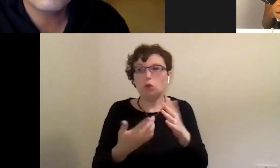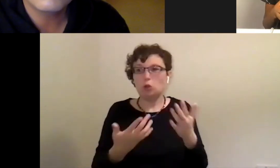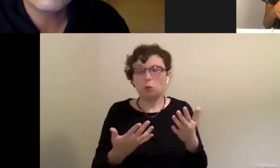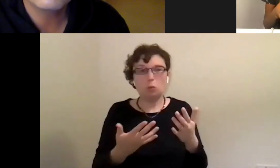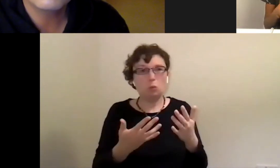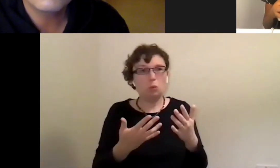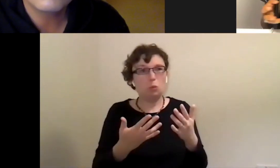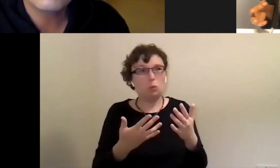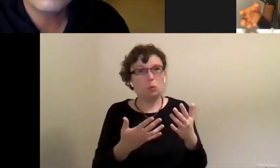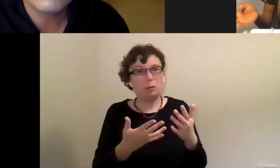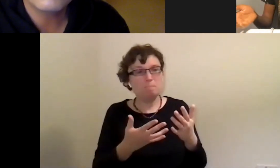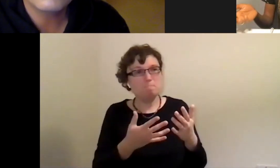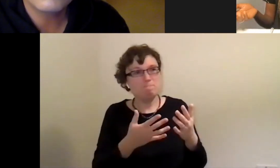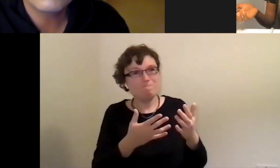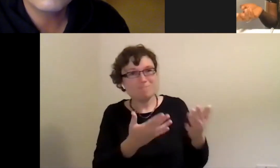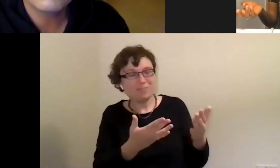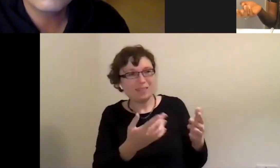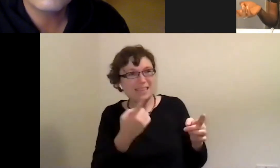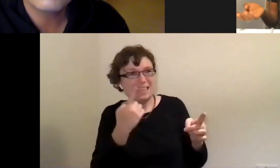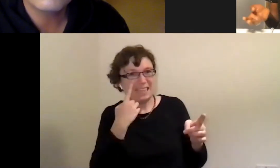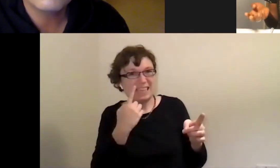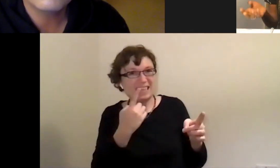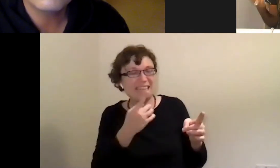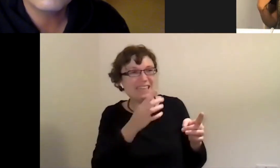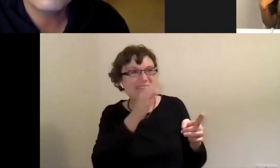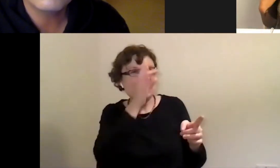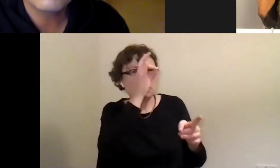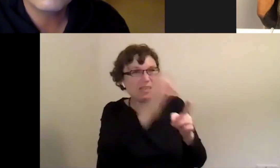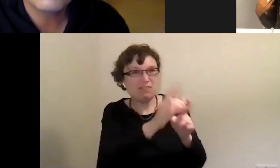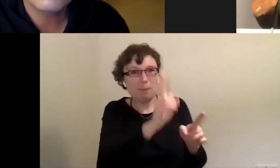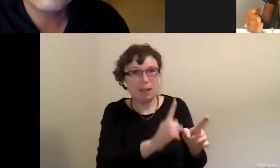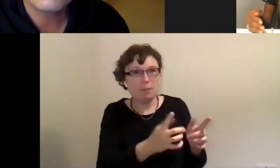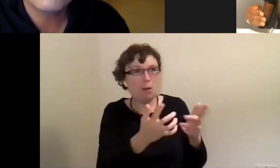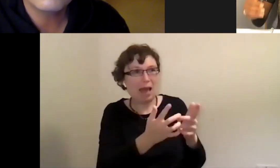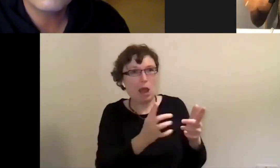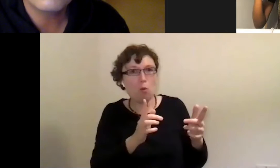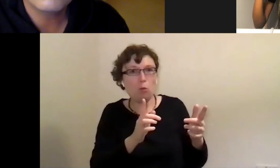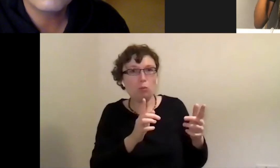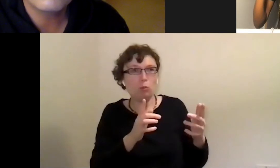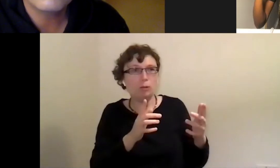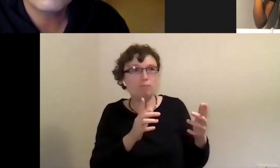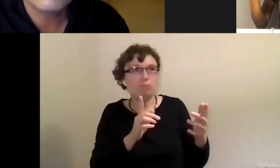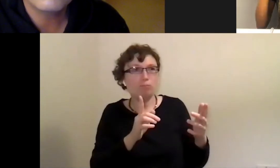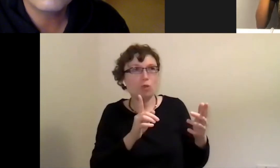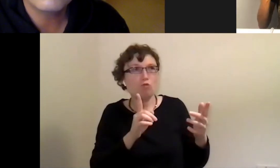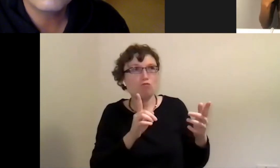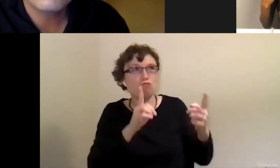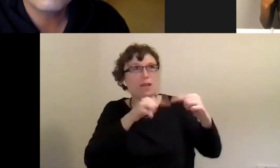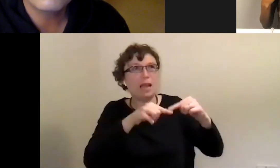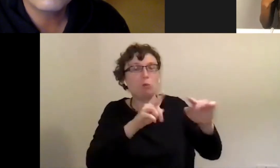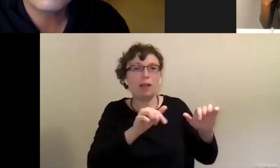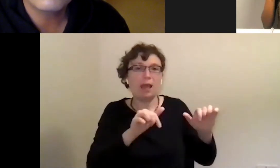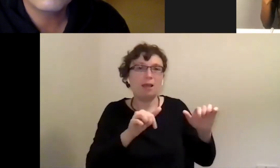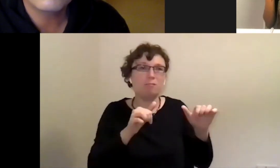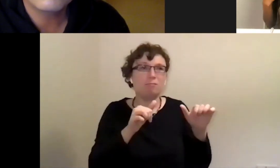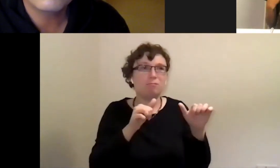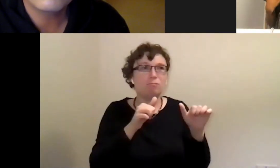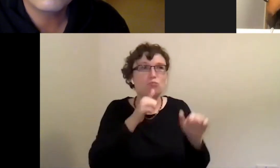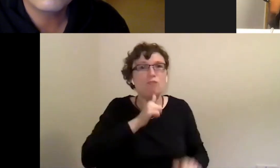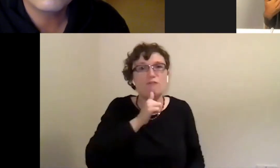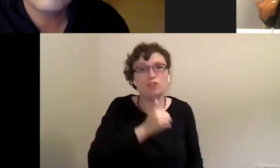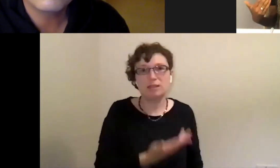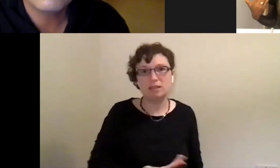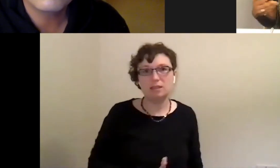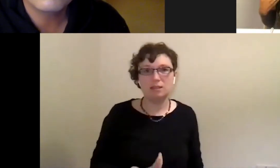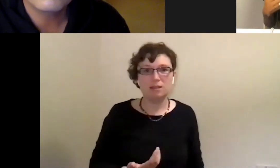For example, if you saw a picture of someone posting of just a white person in braids, they're not going out to say a racist